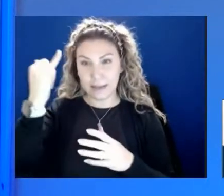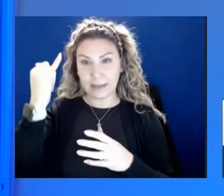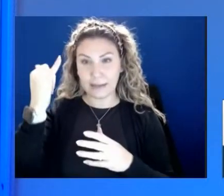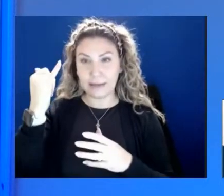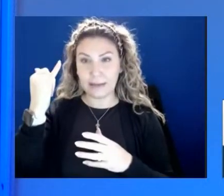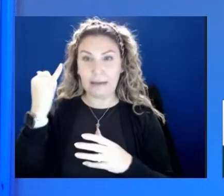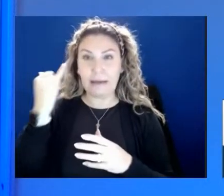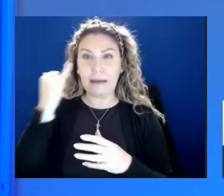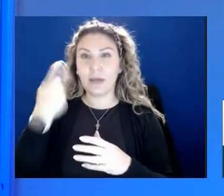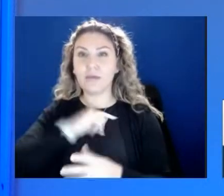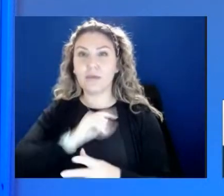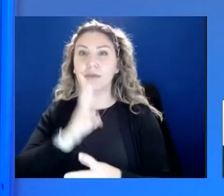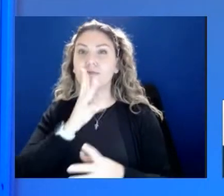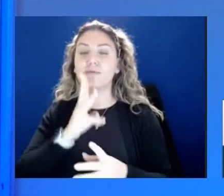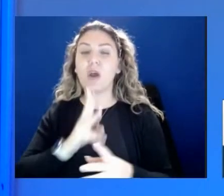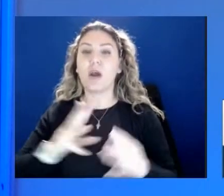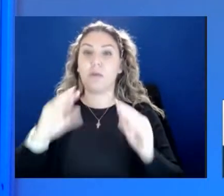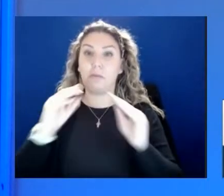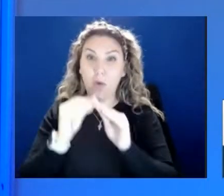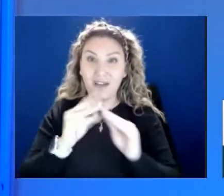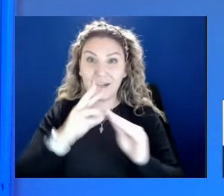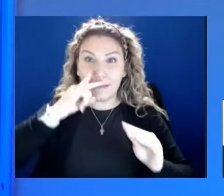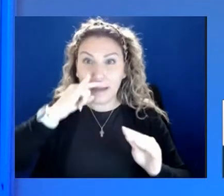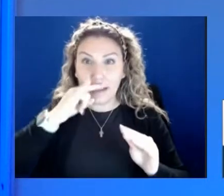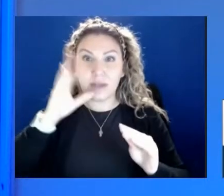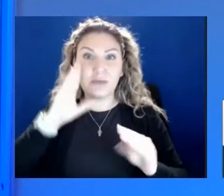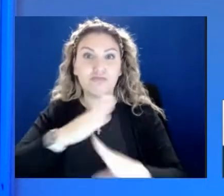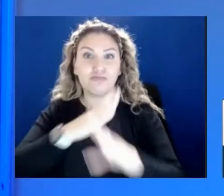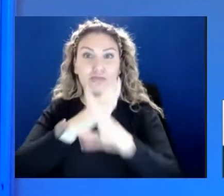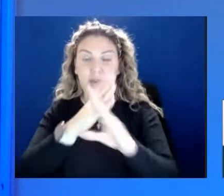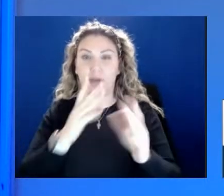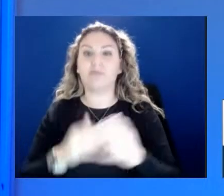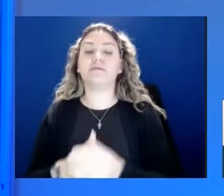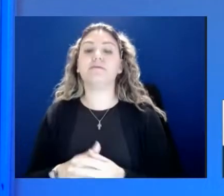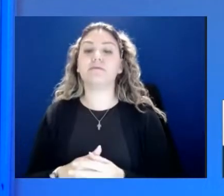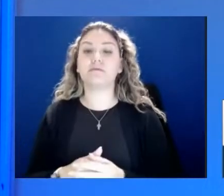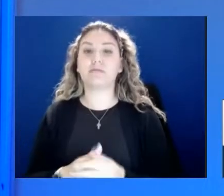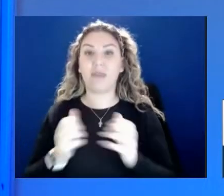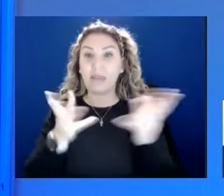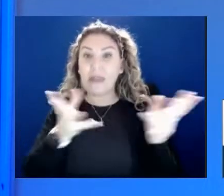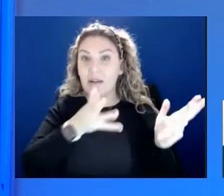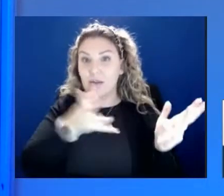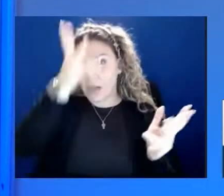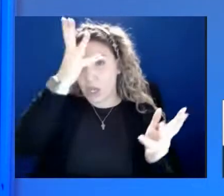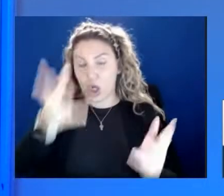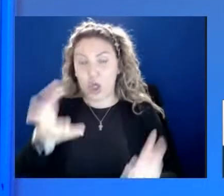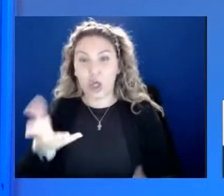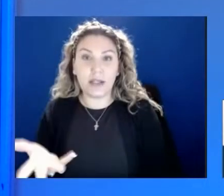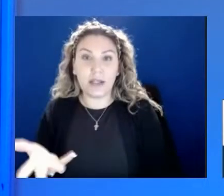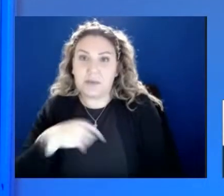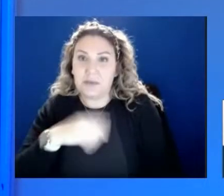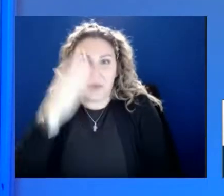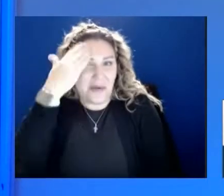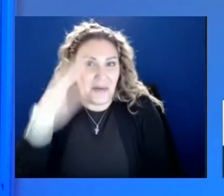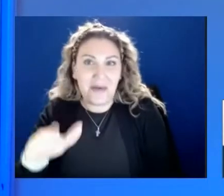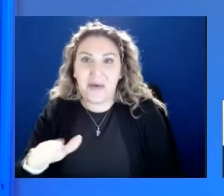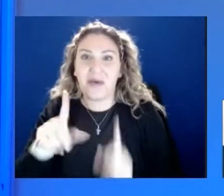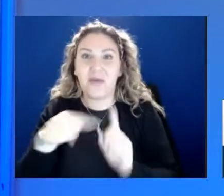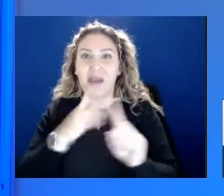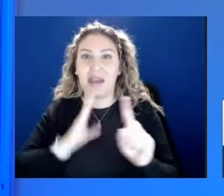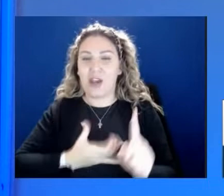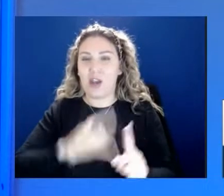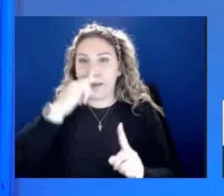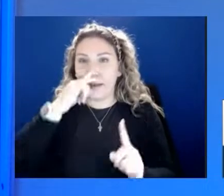somehow make that happen. And so I think there are a lot of parents that just, again, we don't know when our kids start to